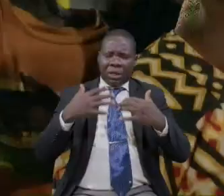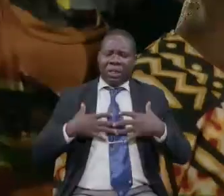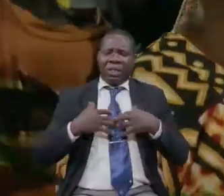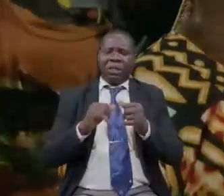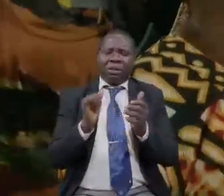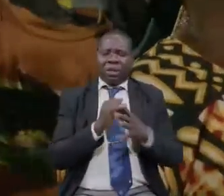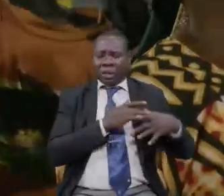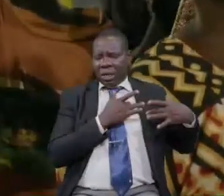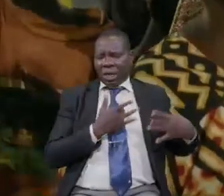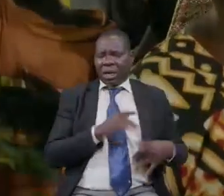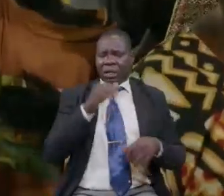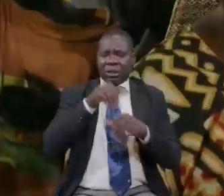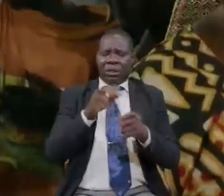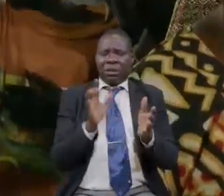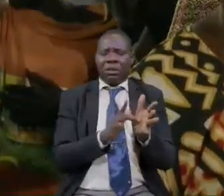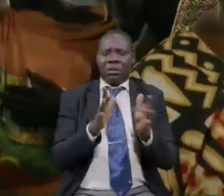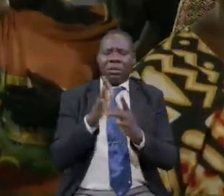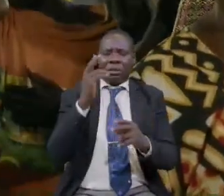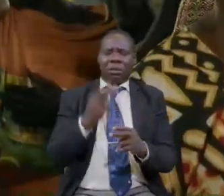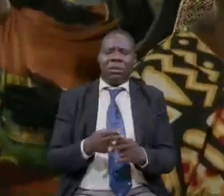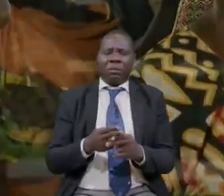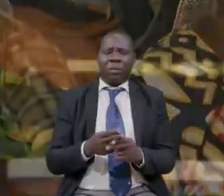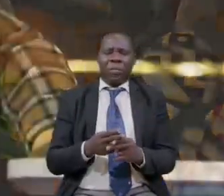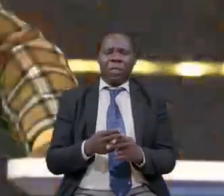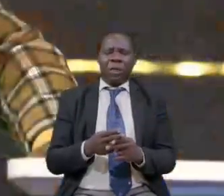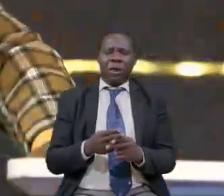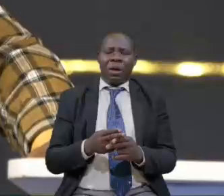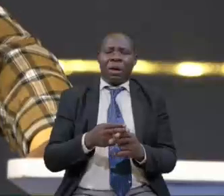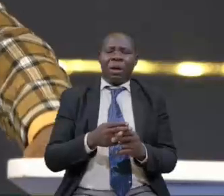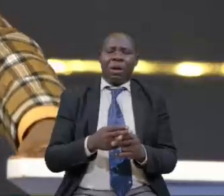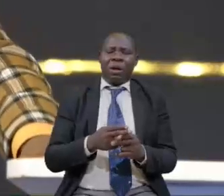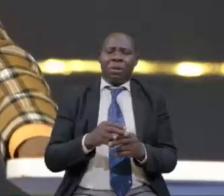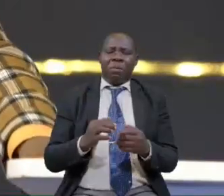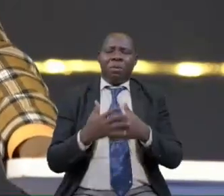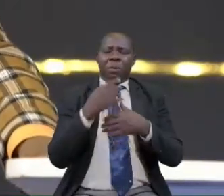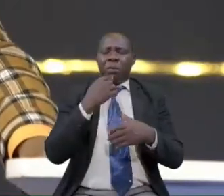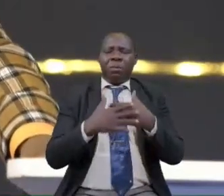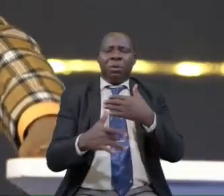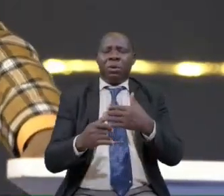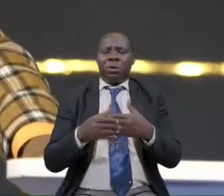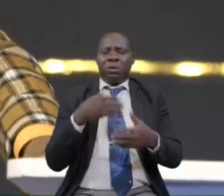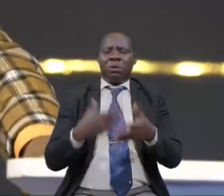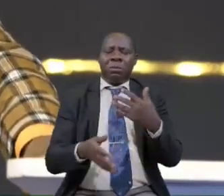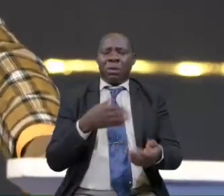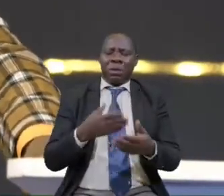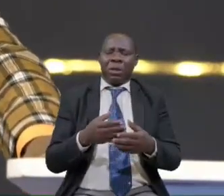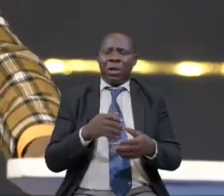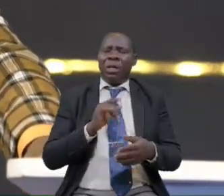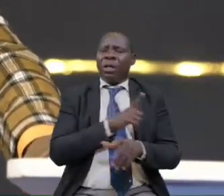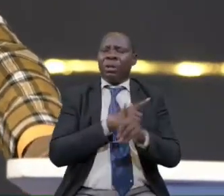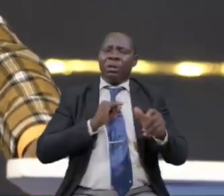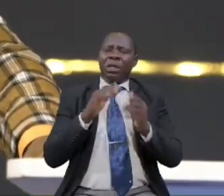Jesus' name. Blood issue, Lord, I pray you touch them and